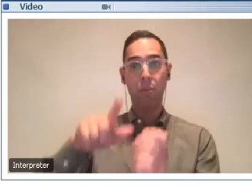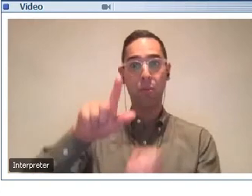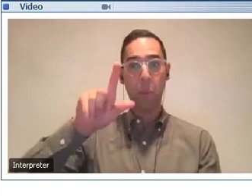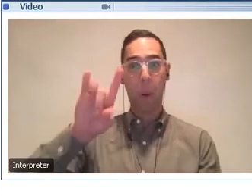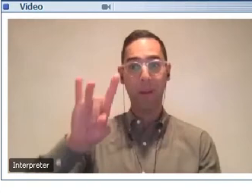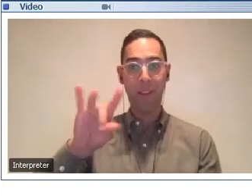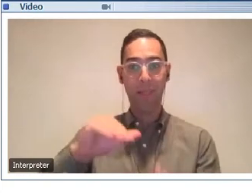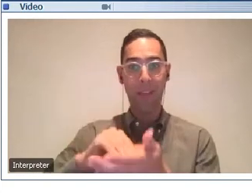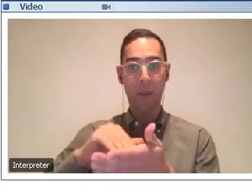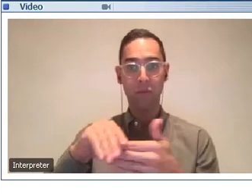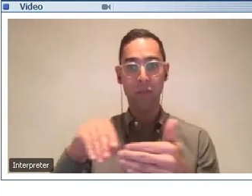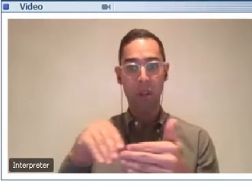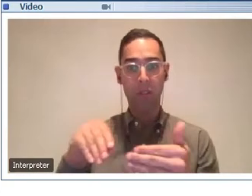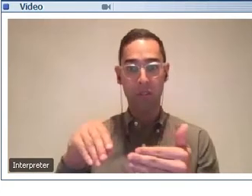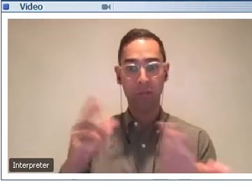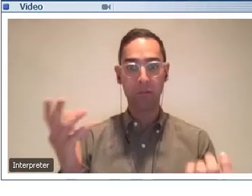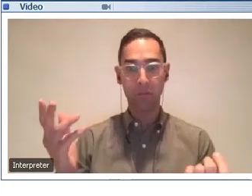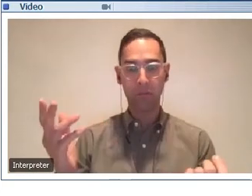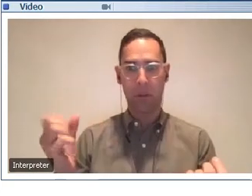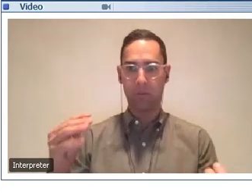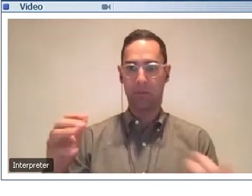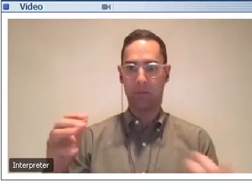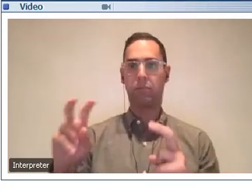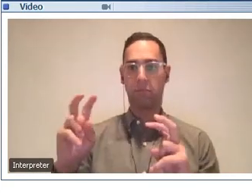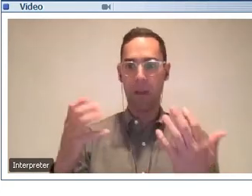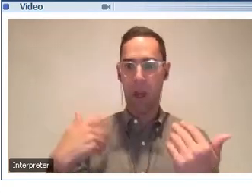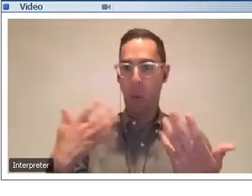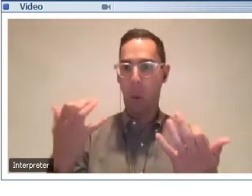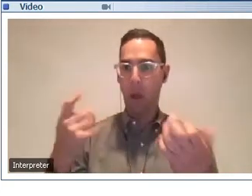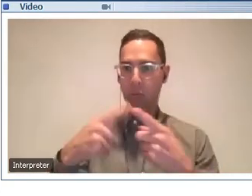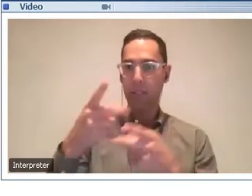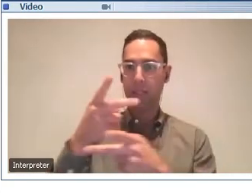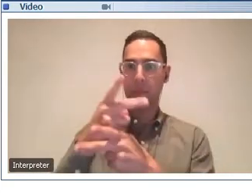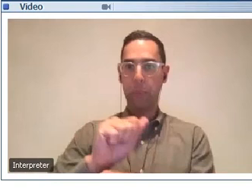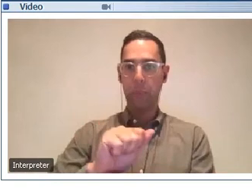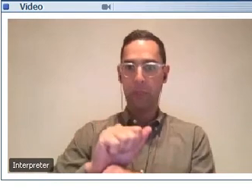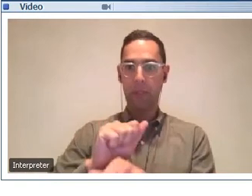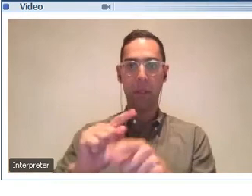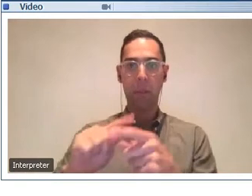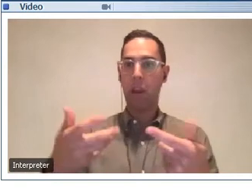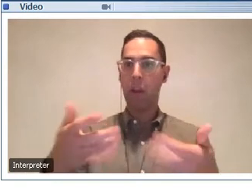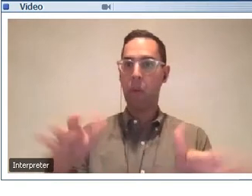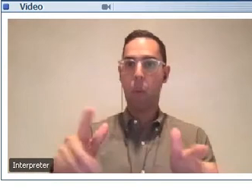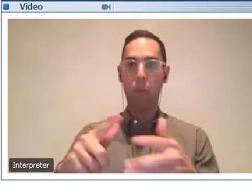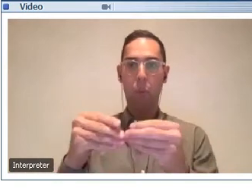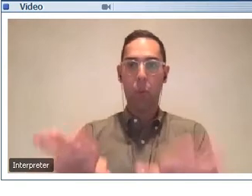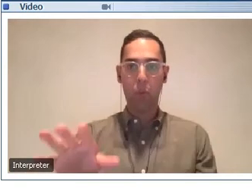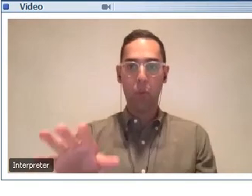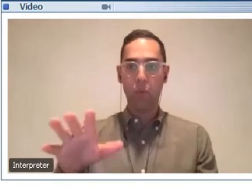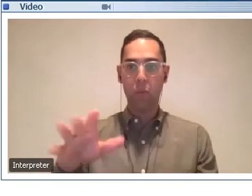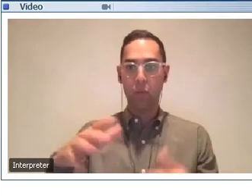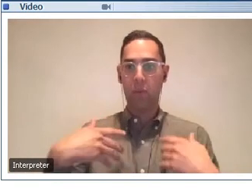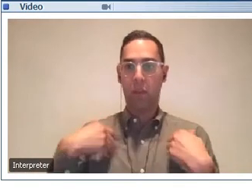did I not want to I wanted to keep working, but I didn't want to lose my health care benefits. So my daughter was homebound,